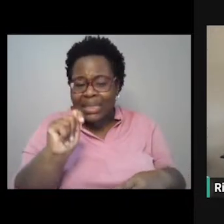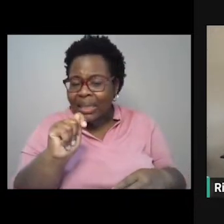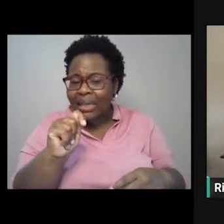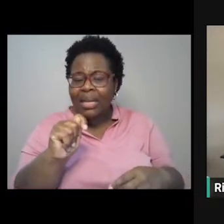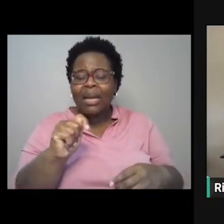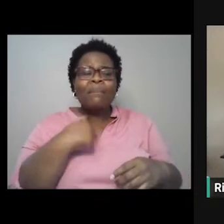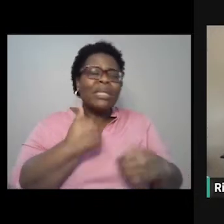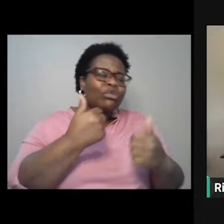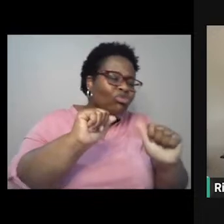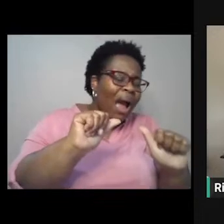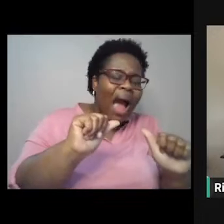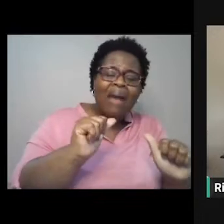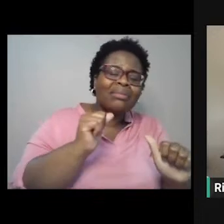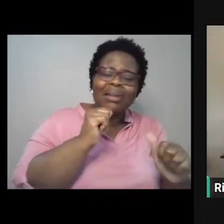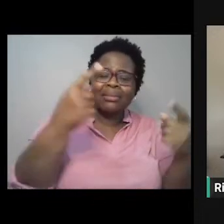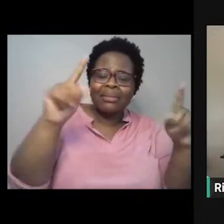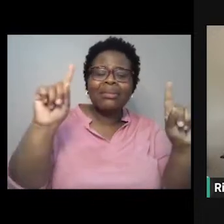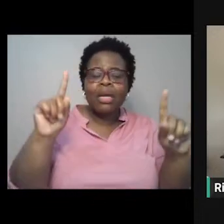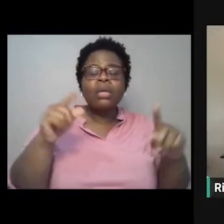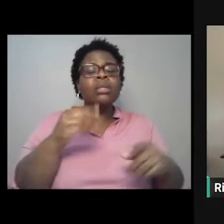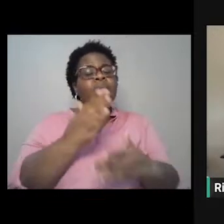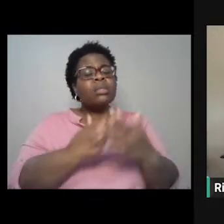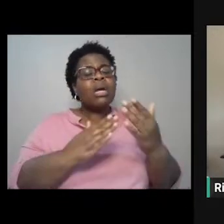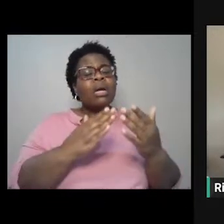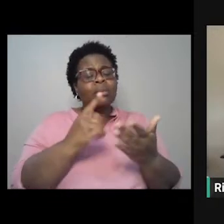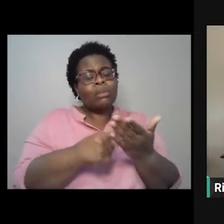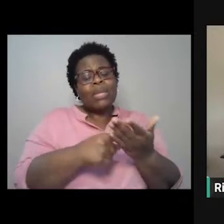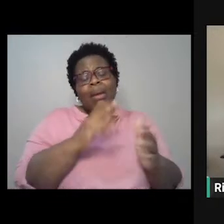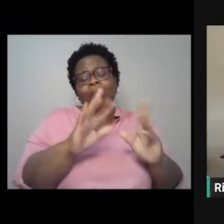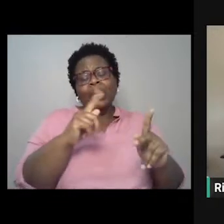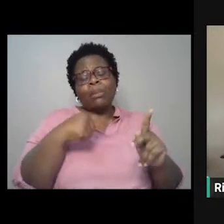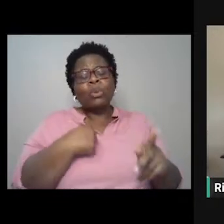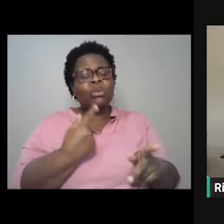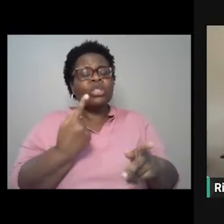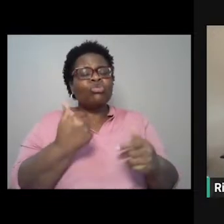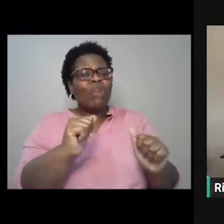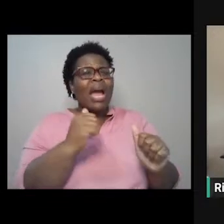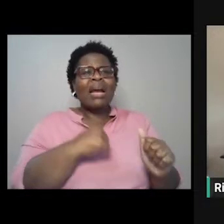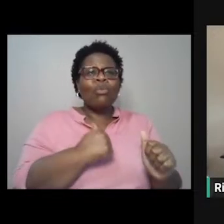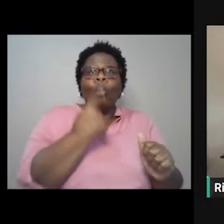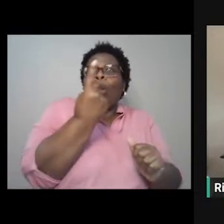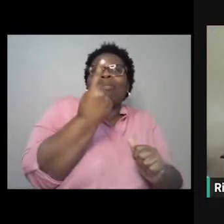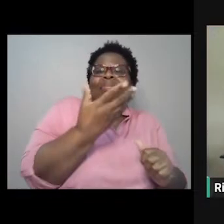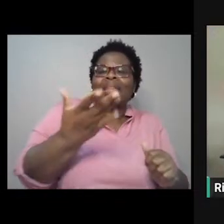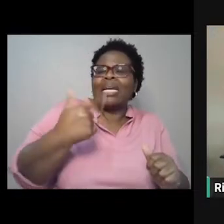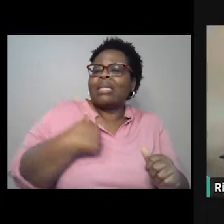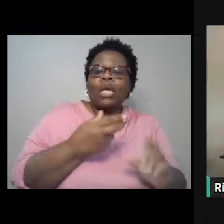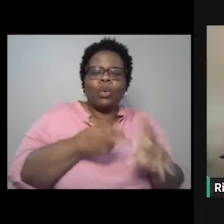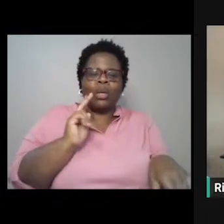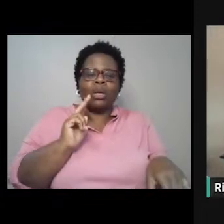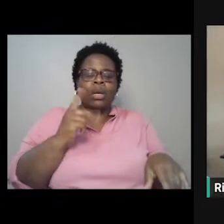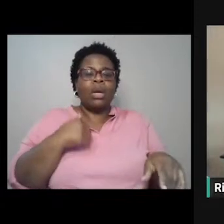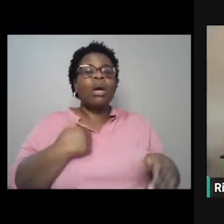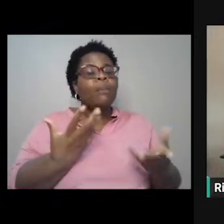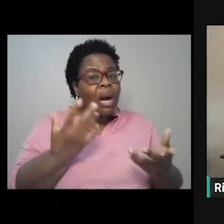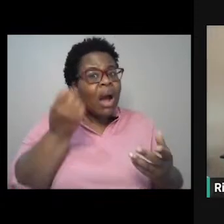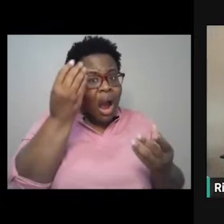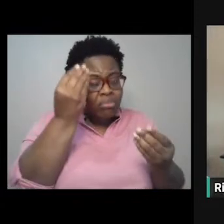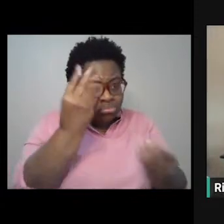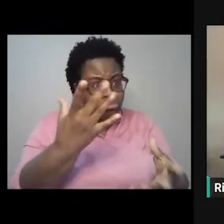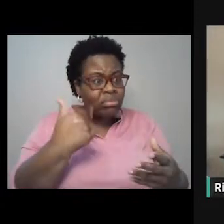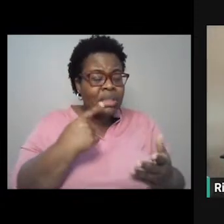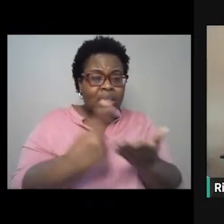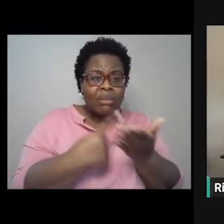Like they tried maybe one time, or they tried this one thing. And I'm telling you, sometimes it's timing, sometimes it's alignment with